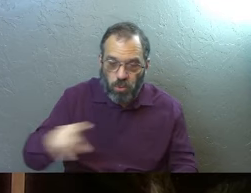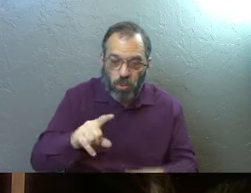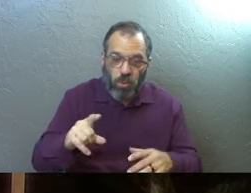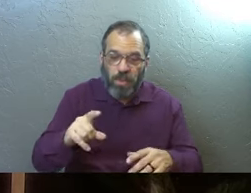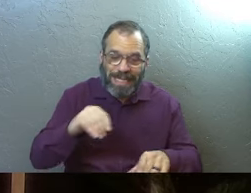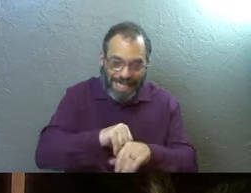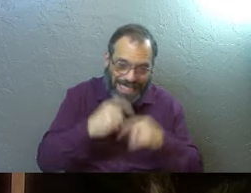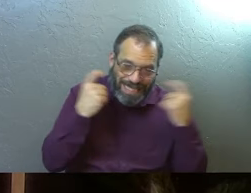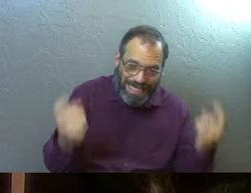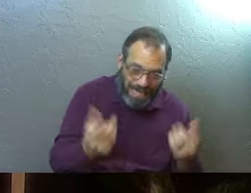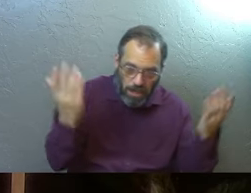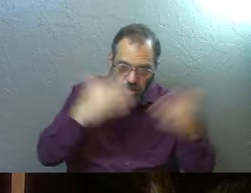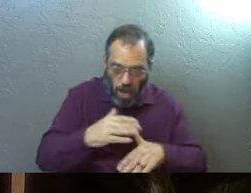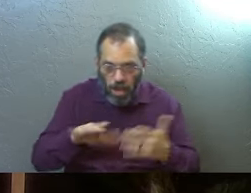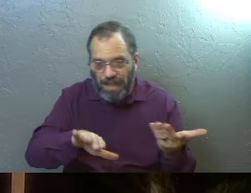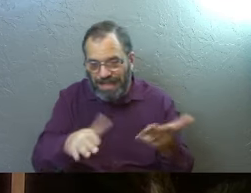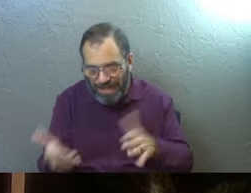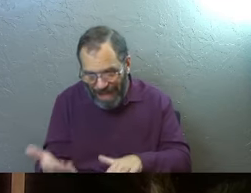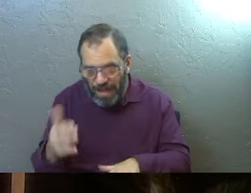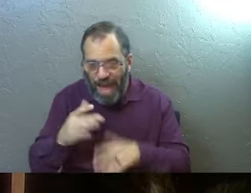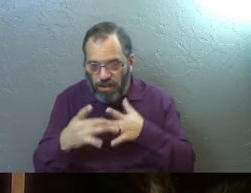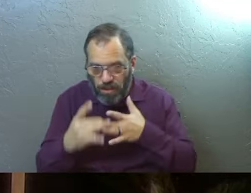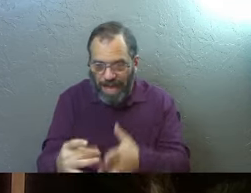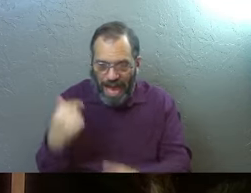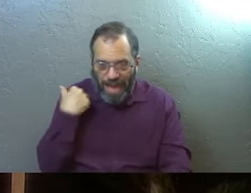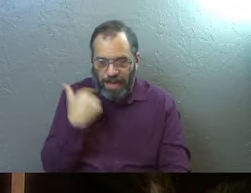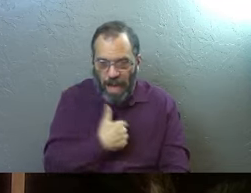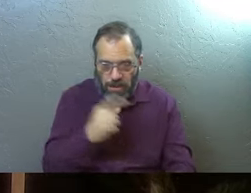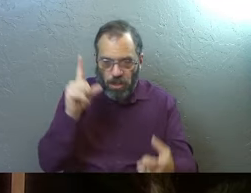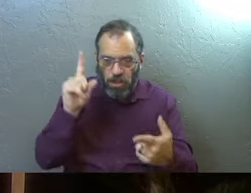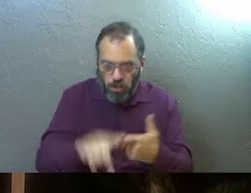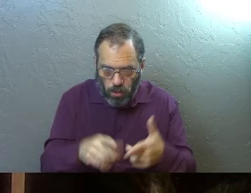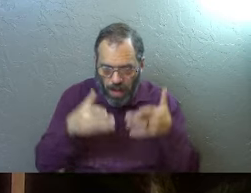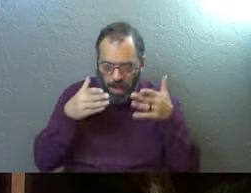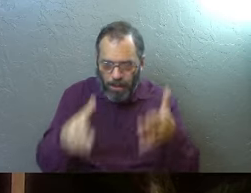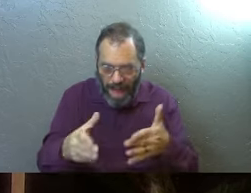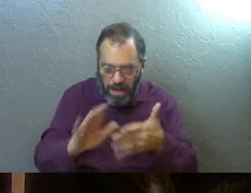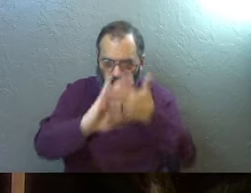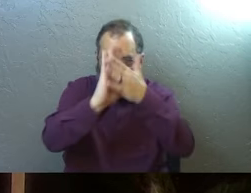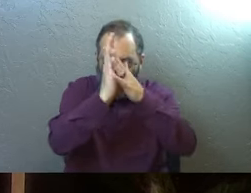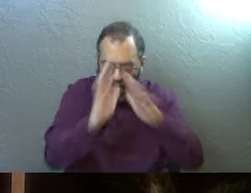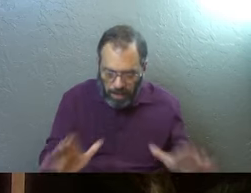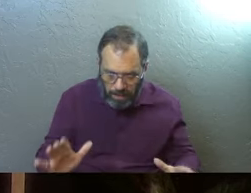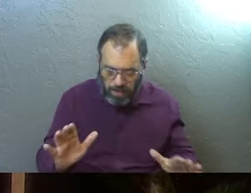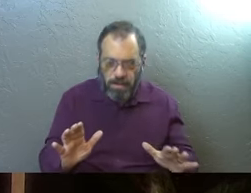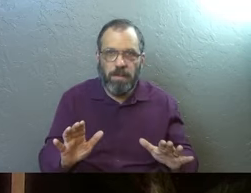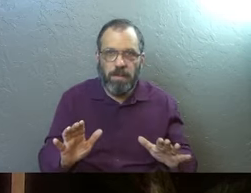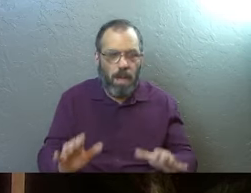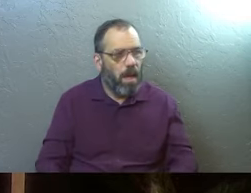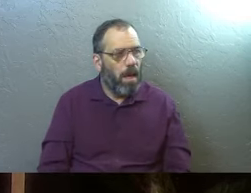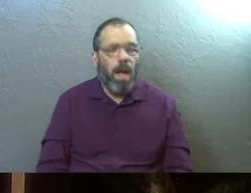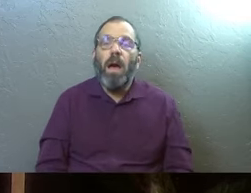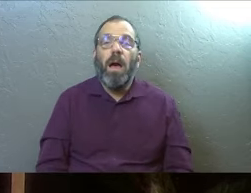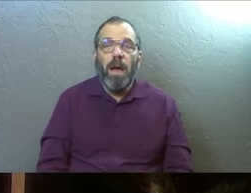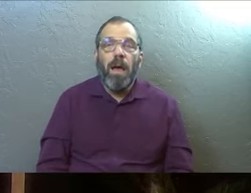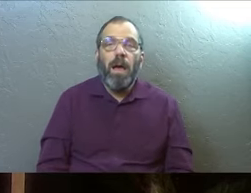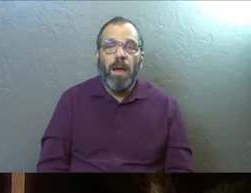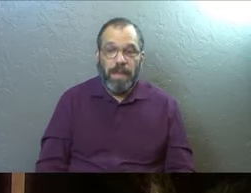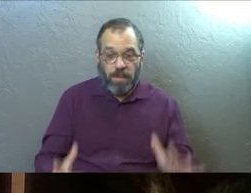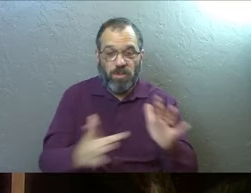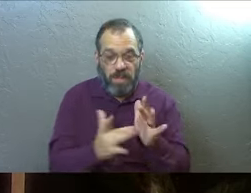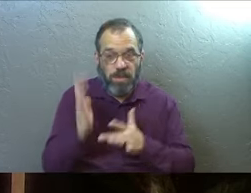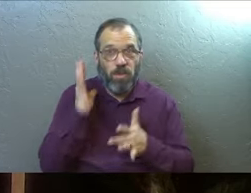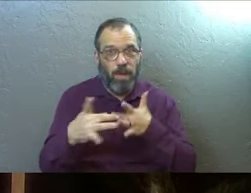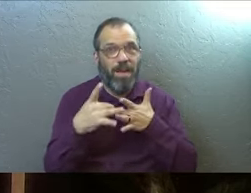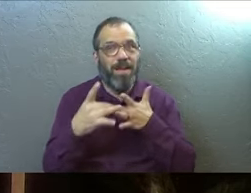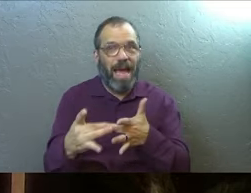sit in darkness and in the shadow of death, and to guide us to the path of peace. He's going to guide us to the path